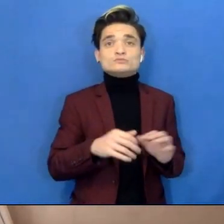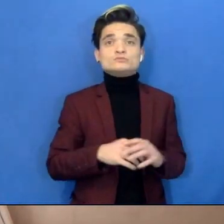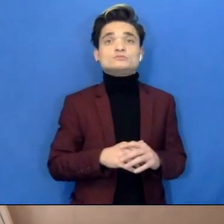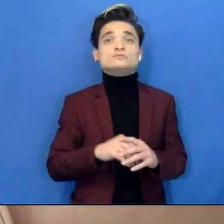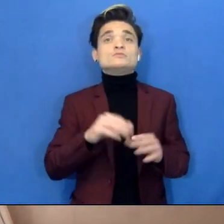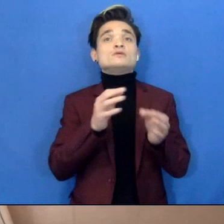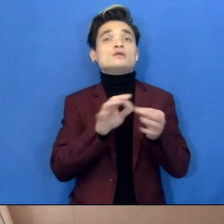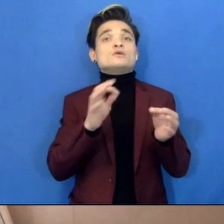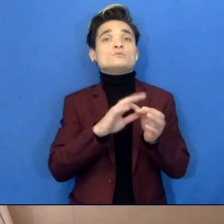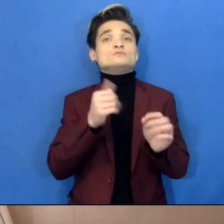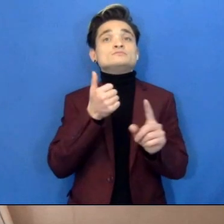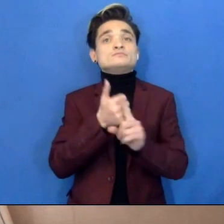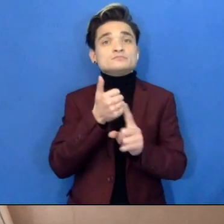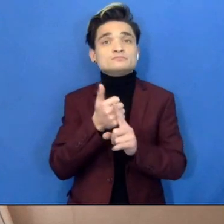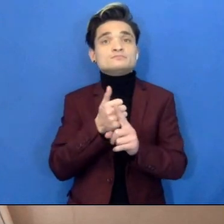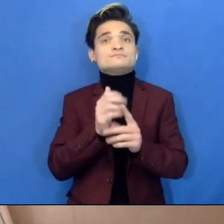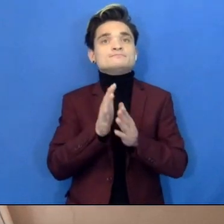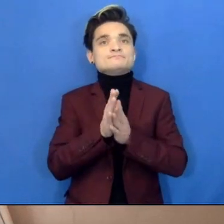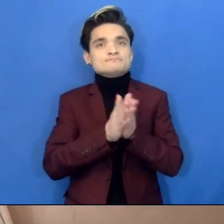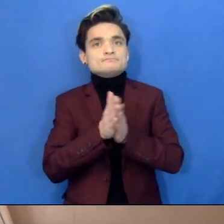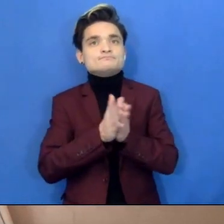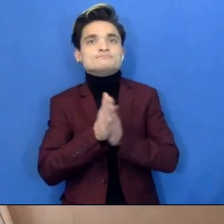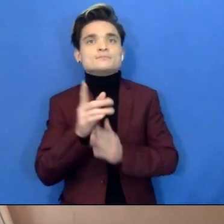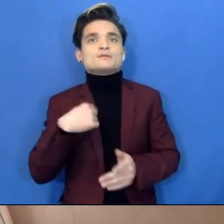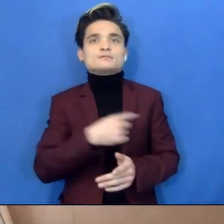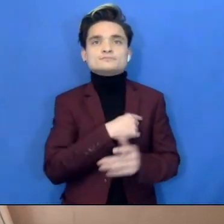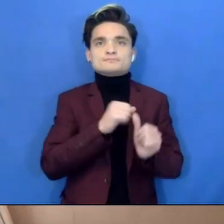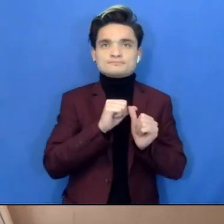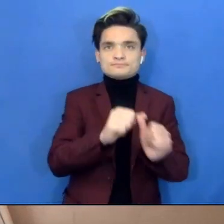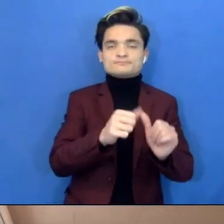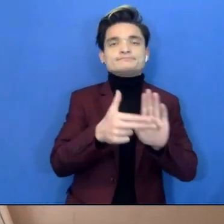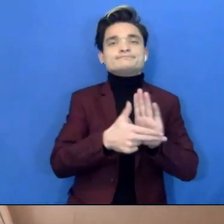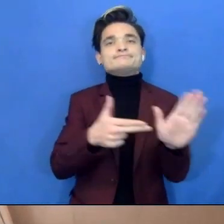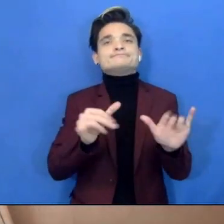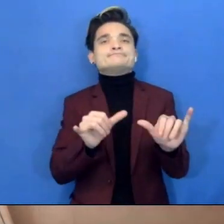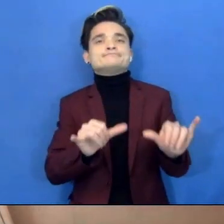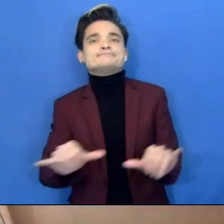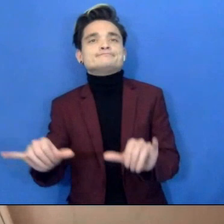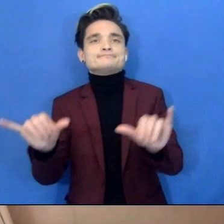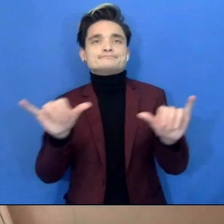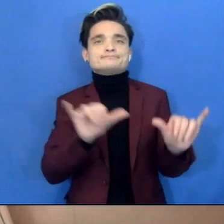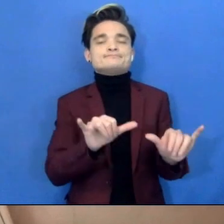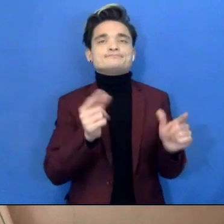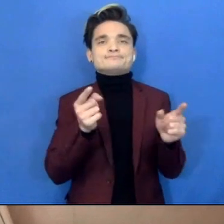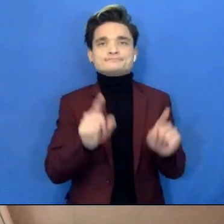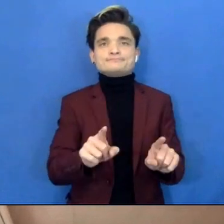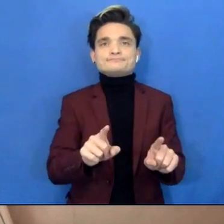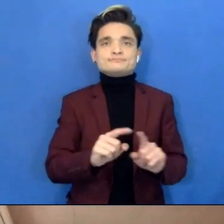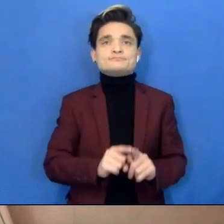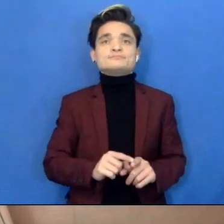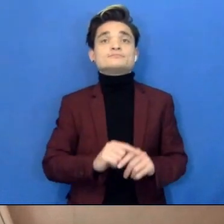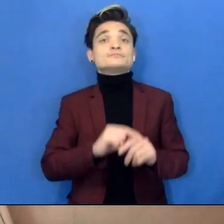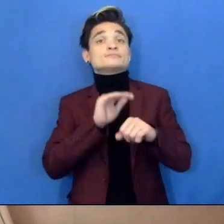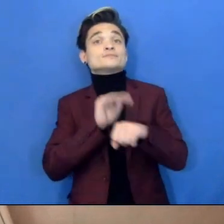us to using stereotypes in this way. Whereas, for example, English doesn't. You can say